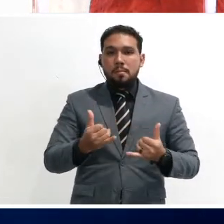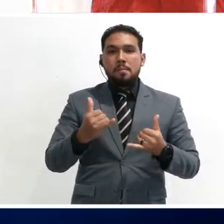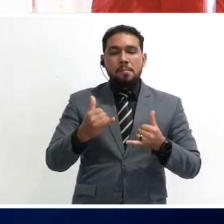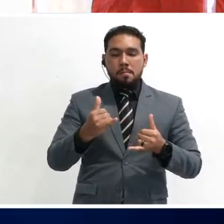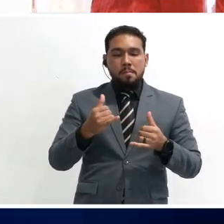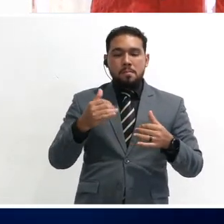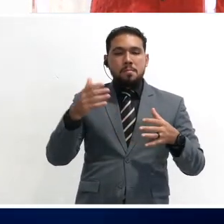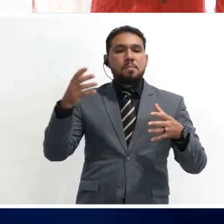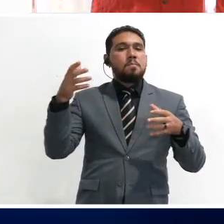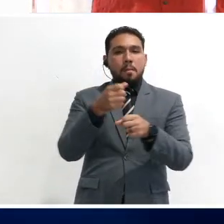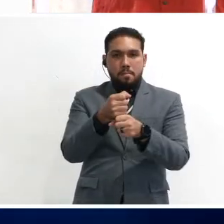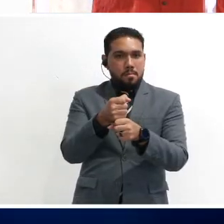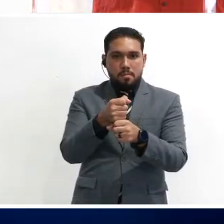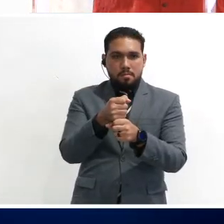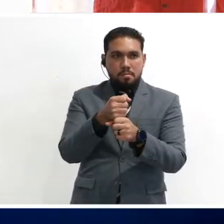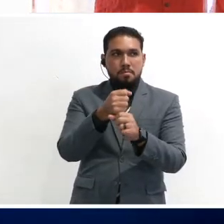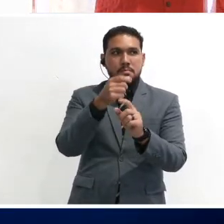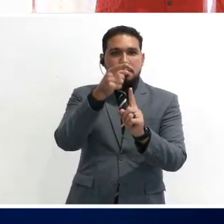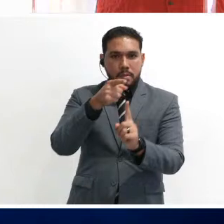because I'm at that point now,